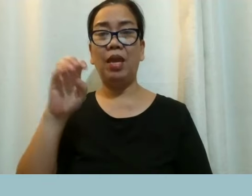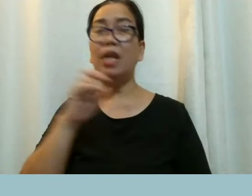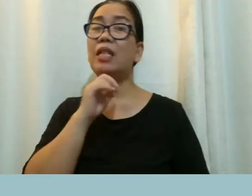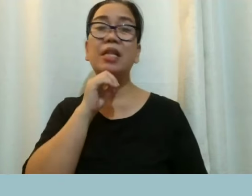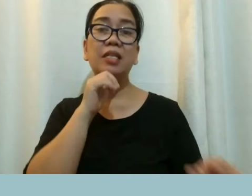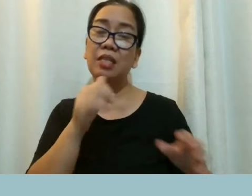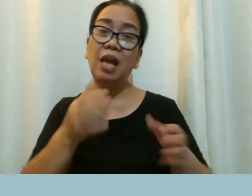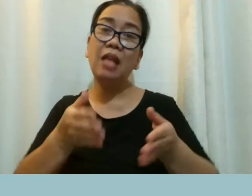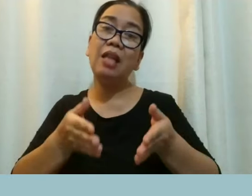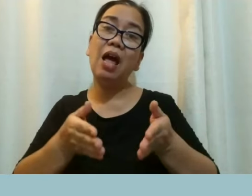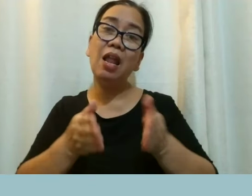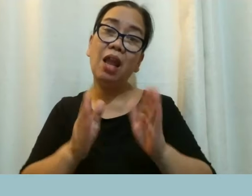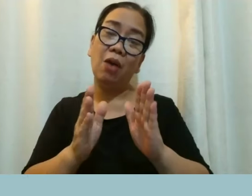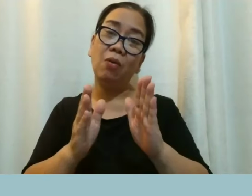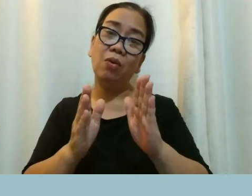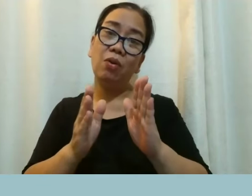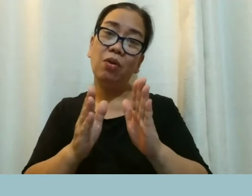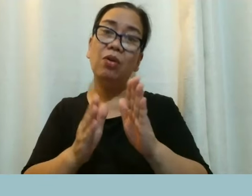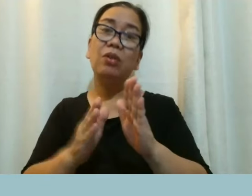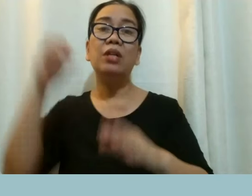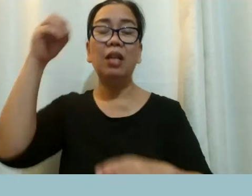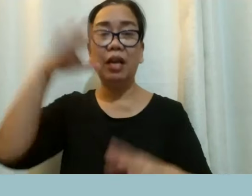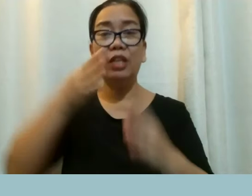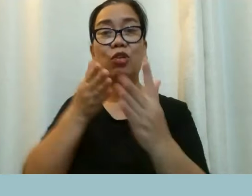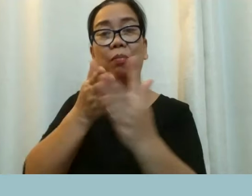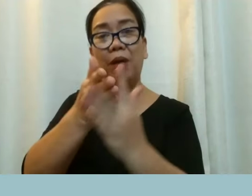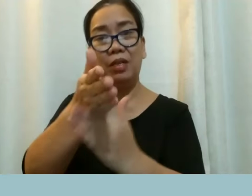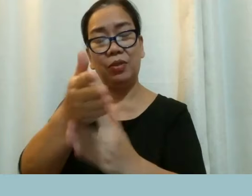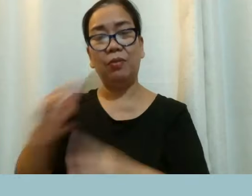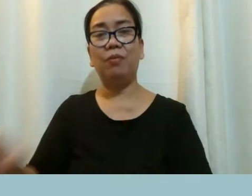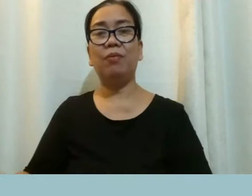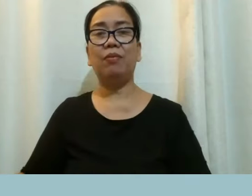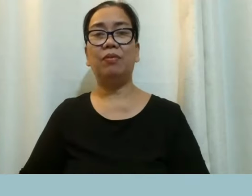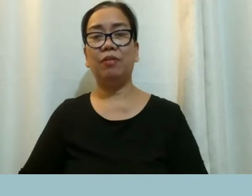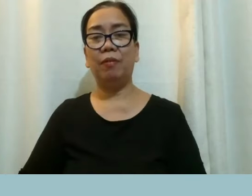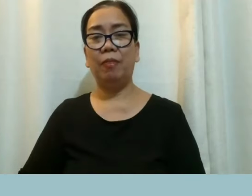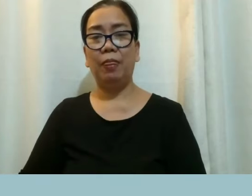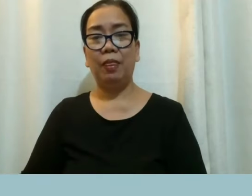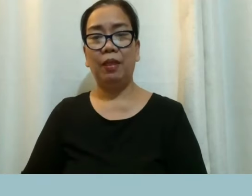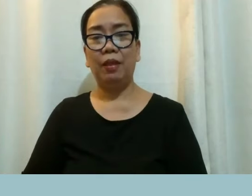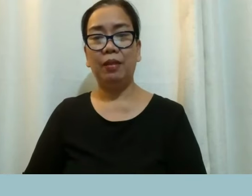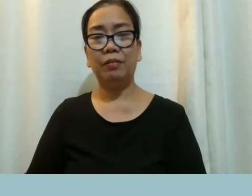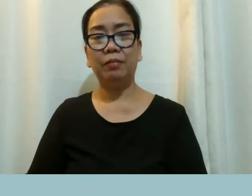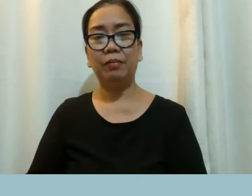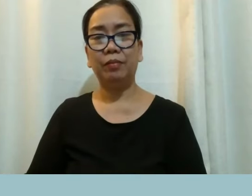opaque. It does not allow the light to pass through.